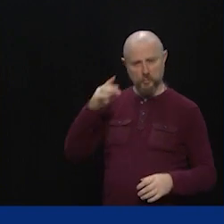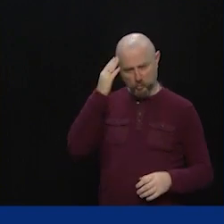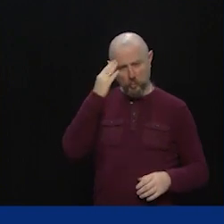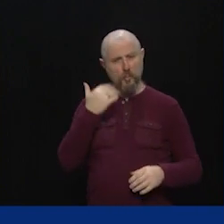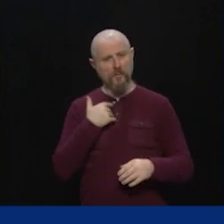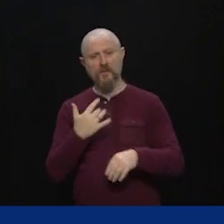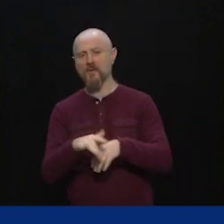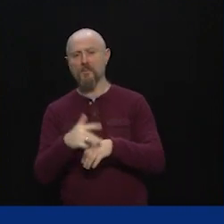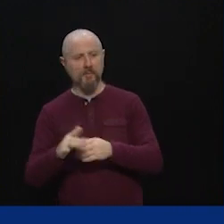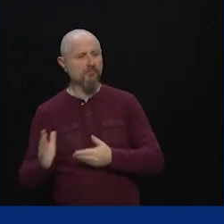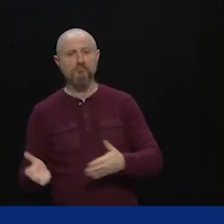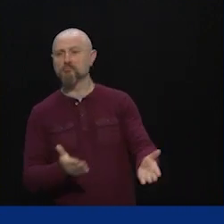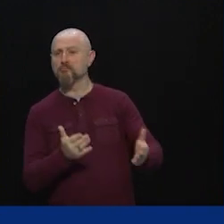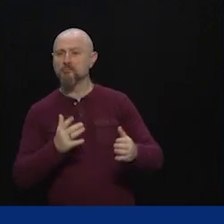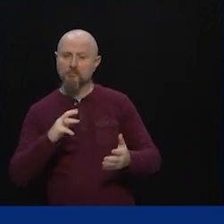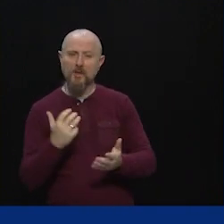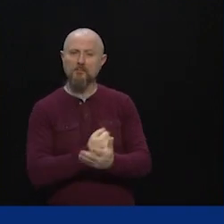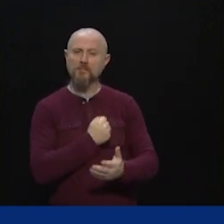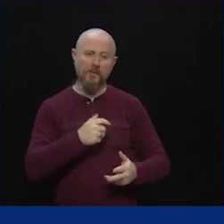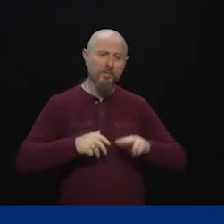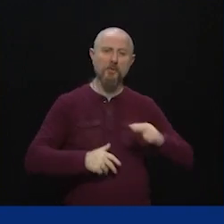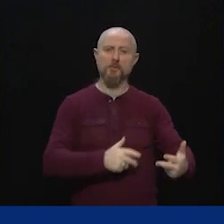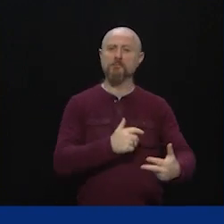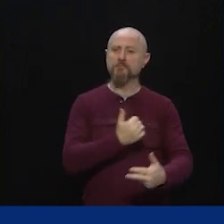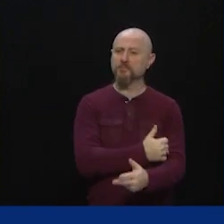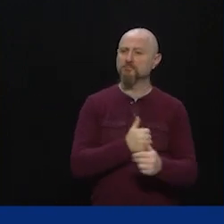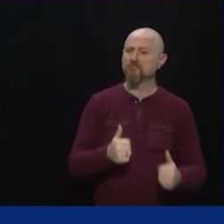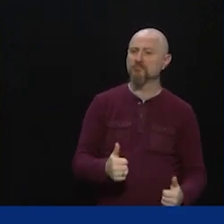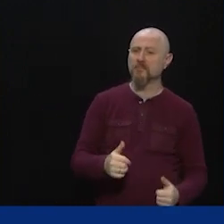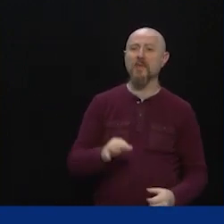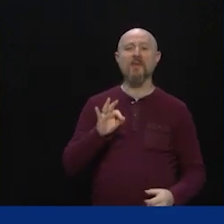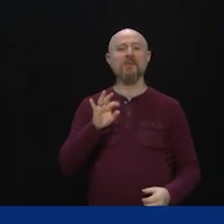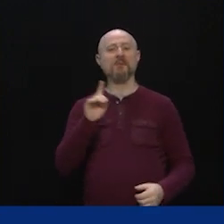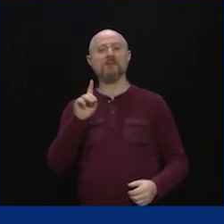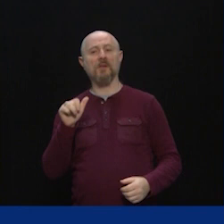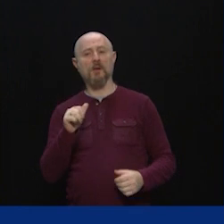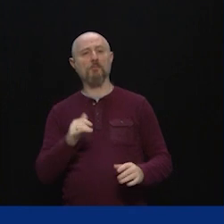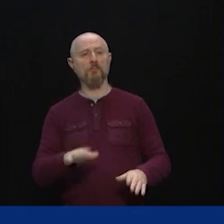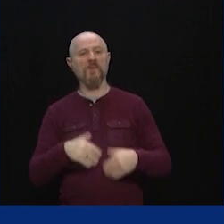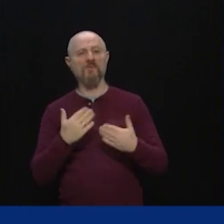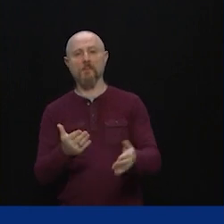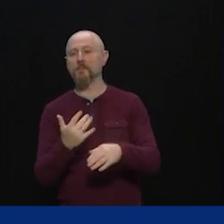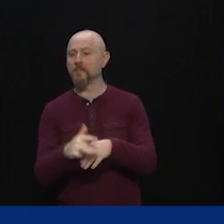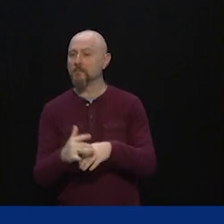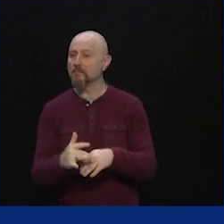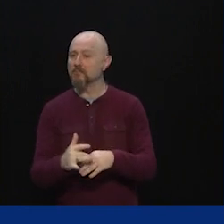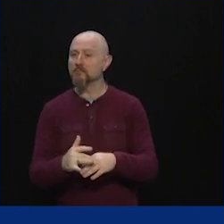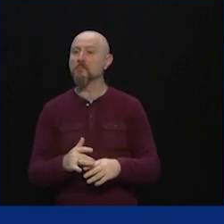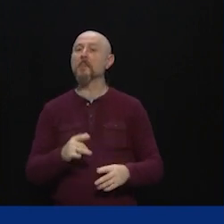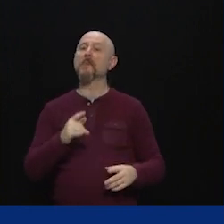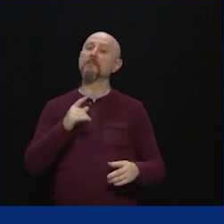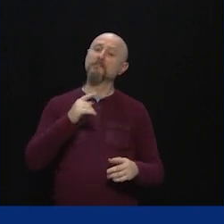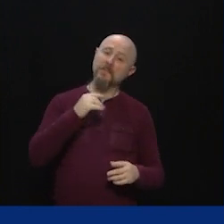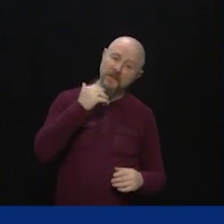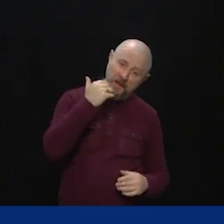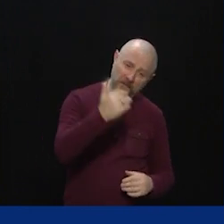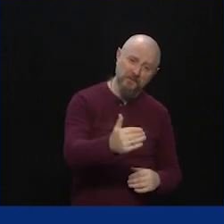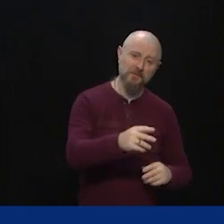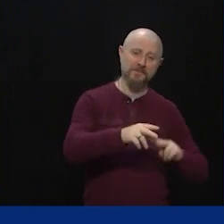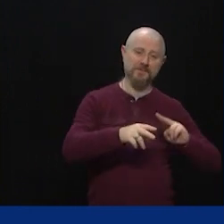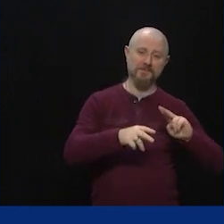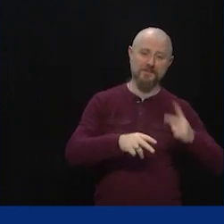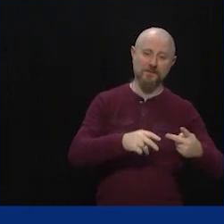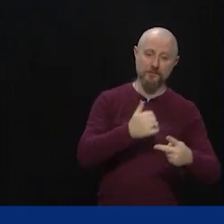So that's very good. So FDA recommends 5 doses after the second dose. We'll see what the CDC, if they have any different changes. So we need to get those numbers